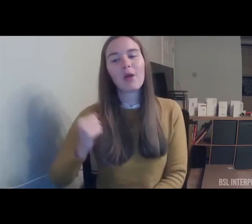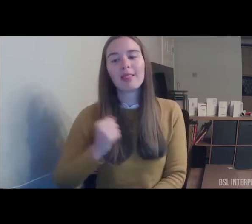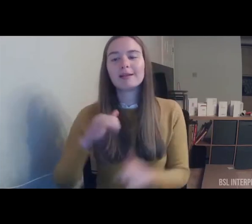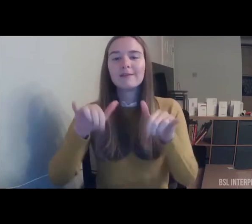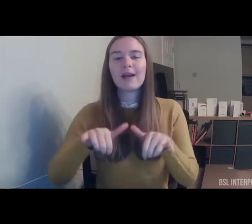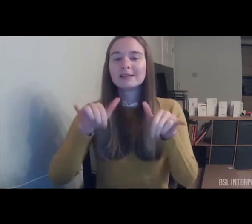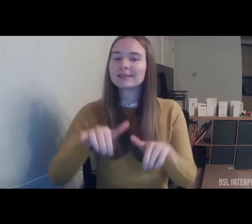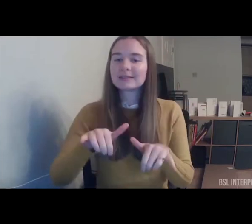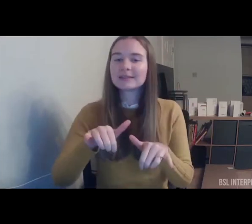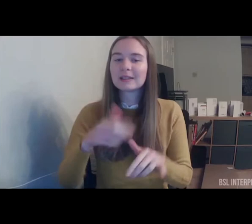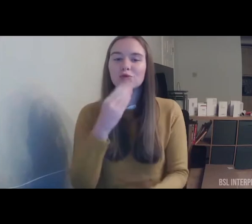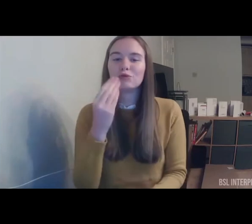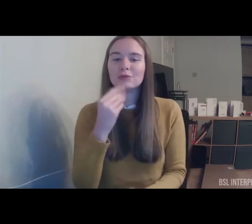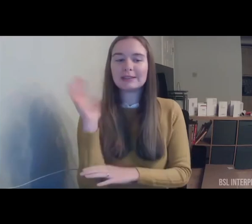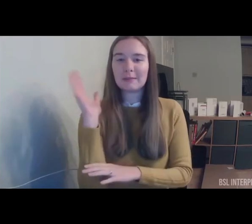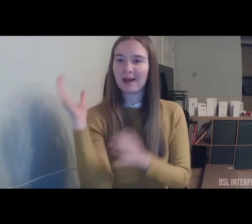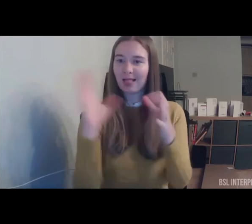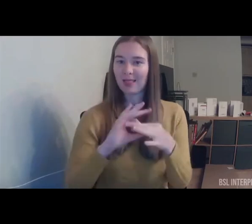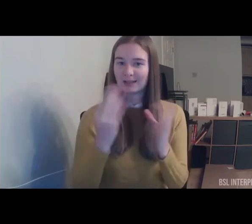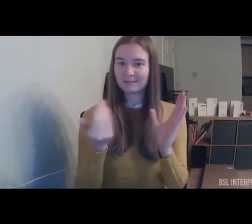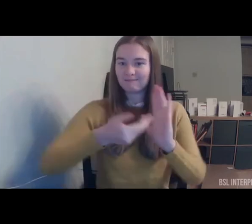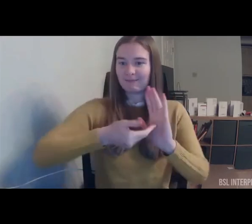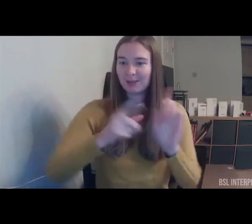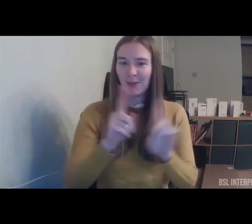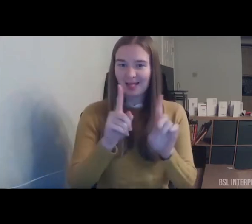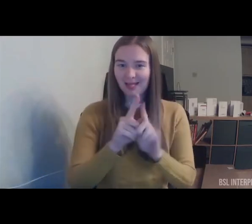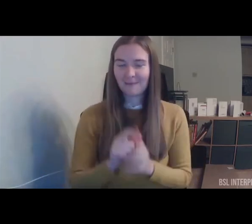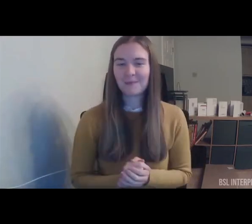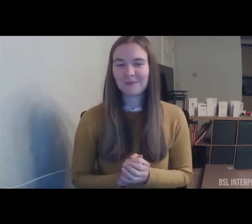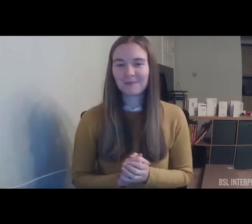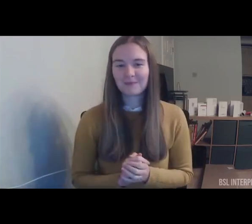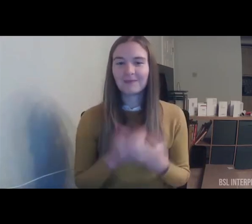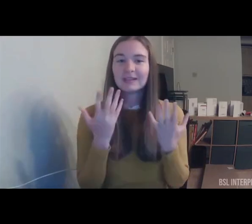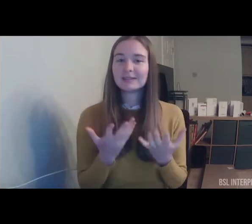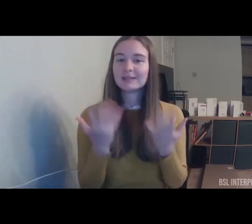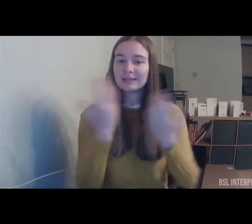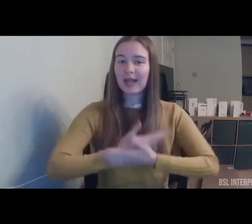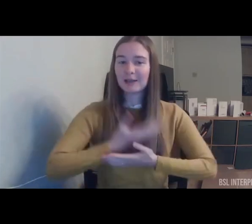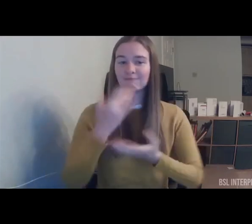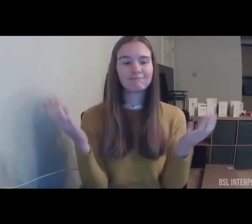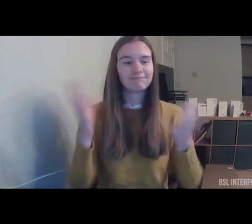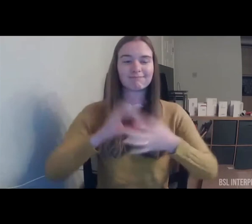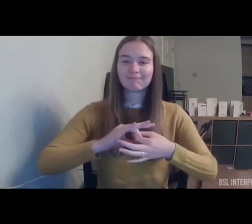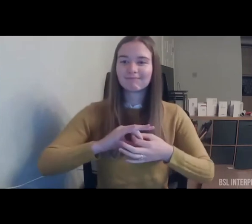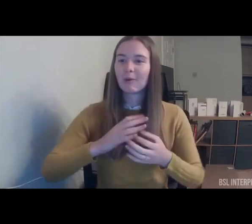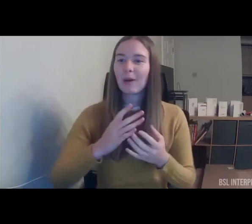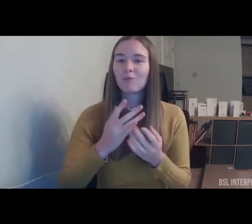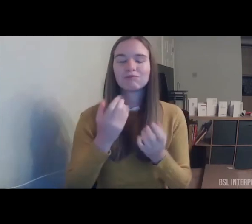of the speakers links which are going to be posted during the event. Tonight we are joined by a really wonderful panel.